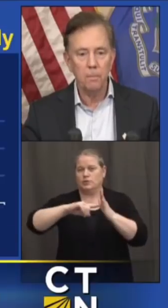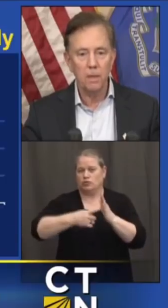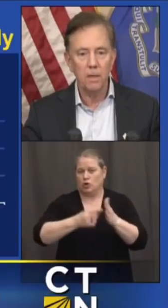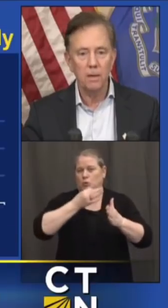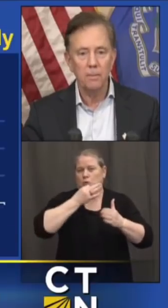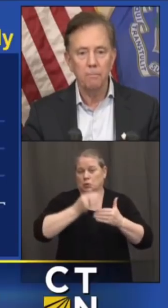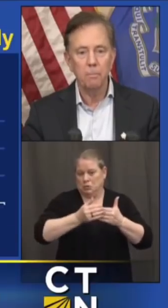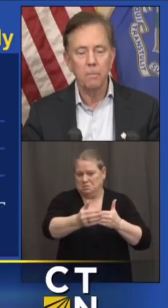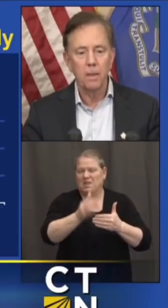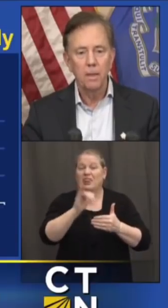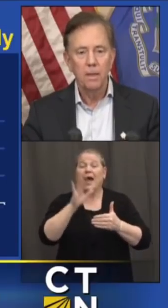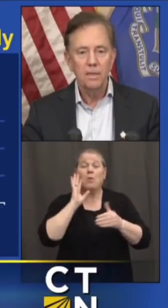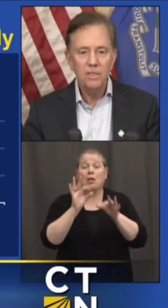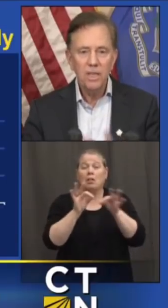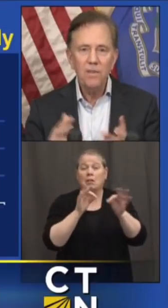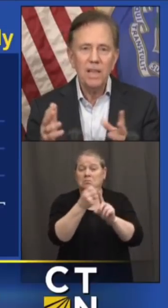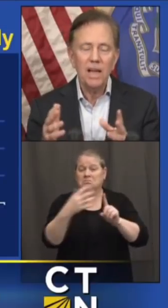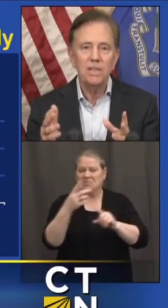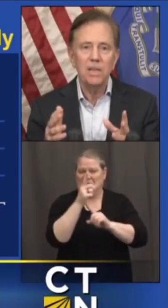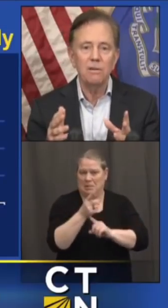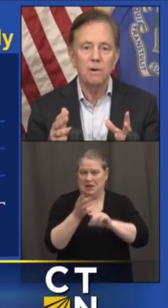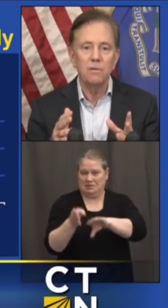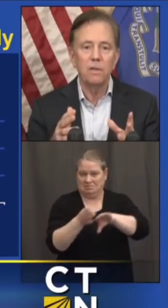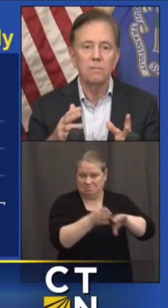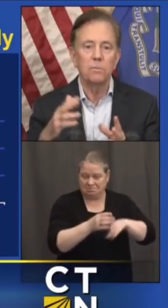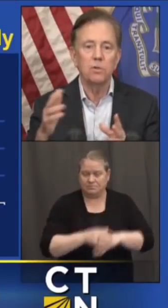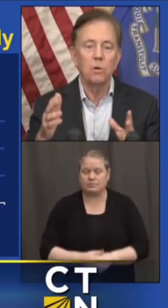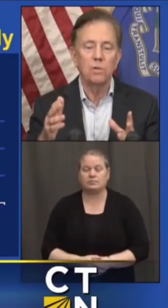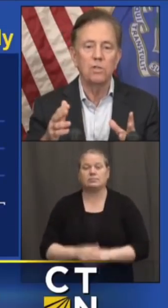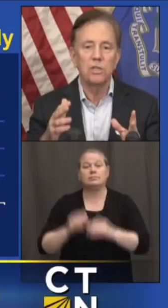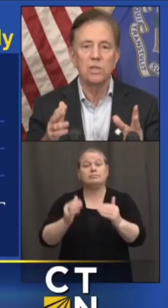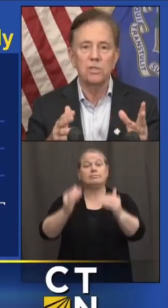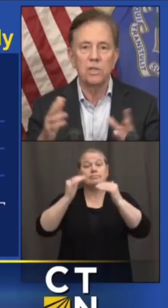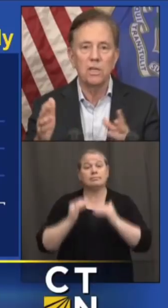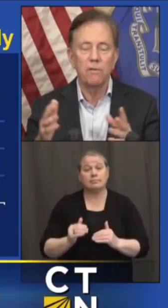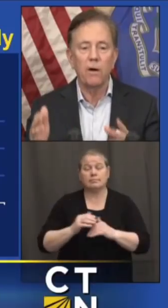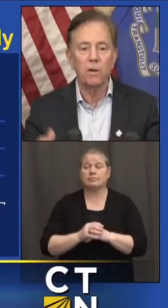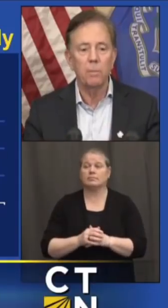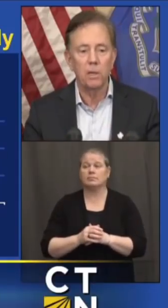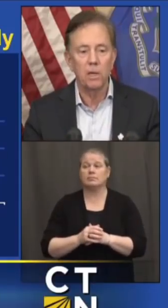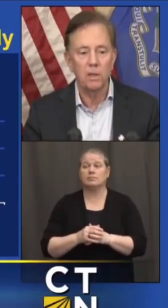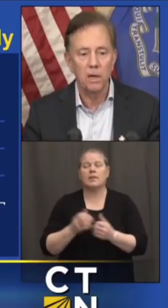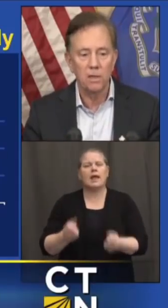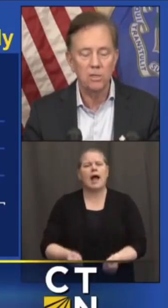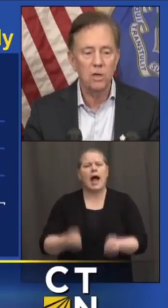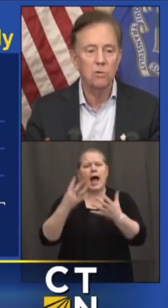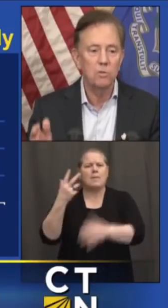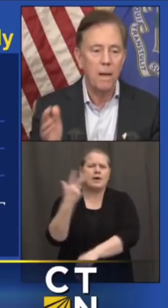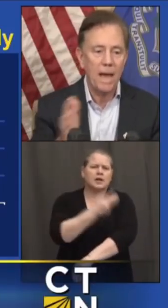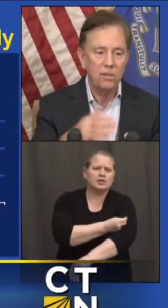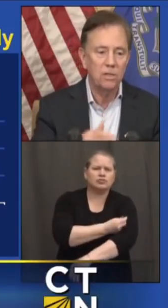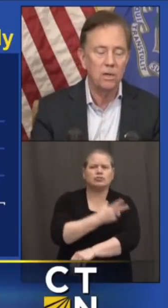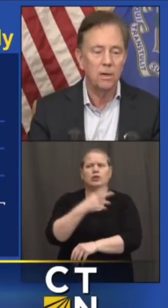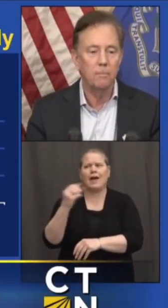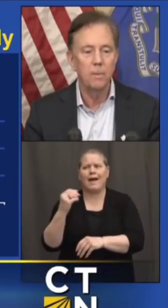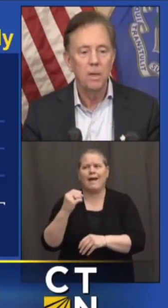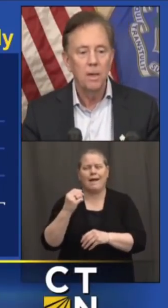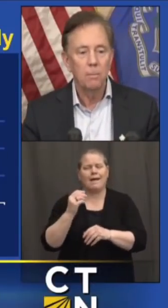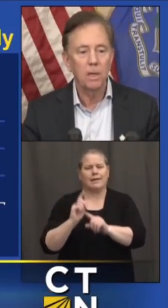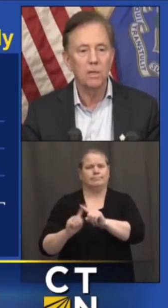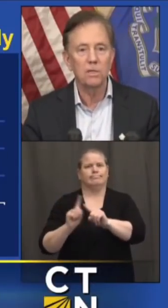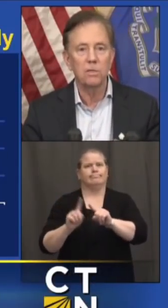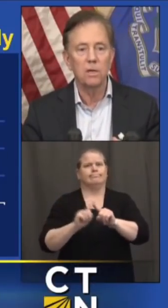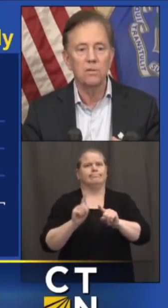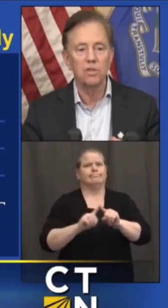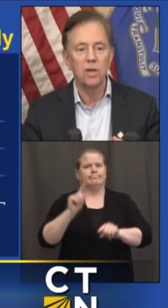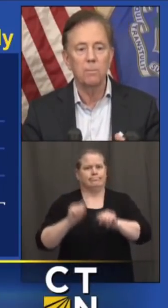chart. Just give you a little idea of the dosages and the variability there. This goes back to